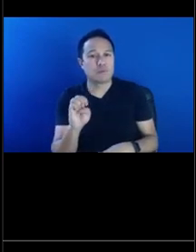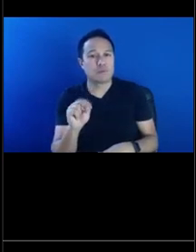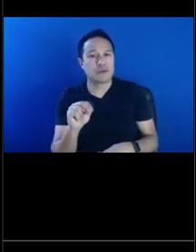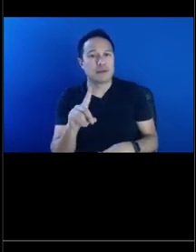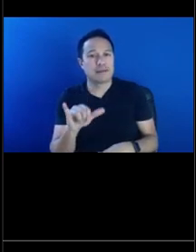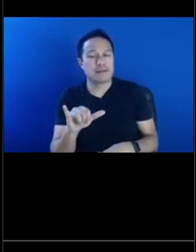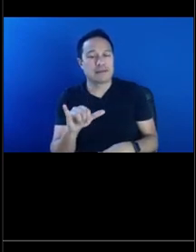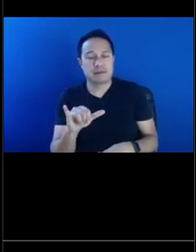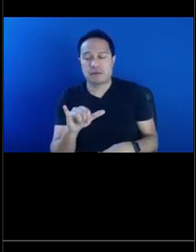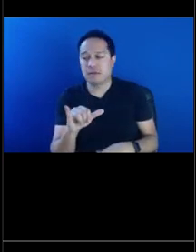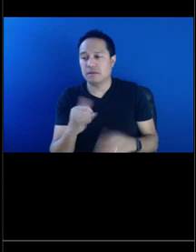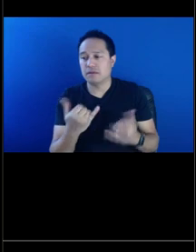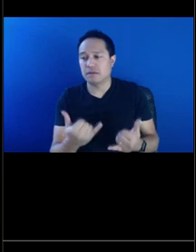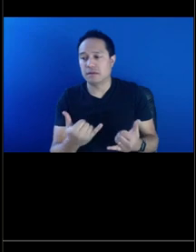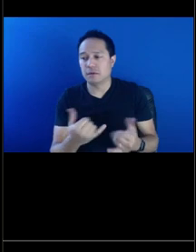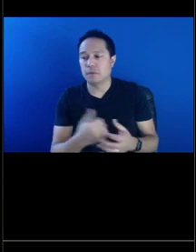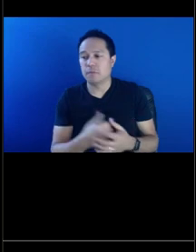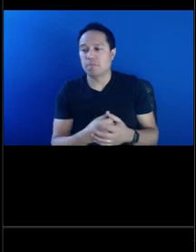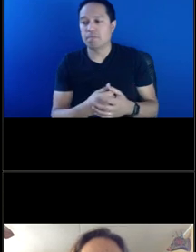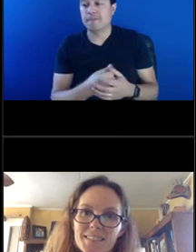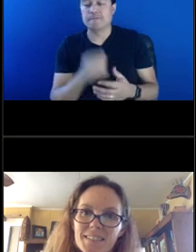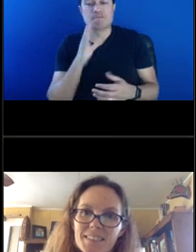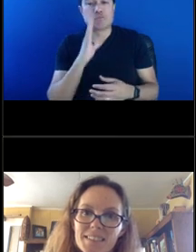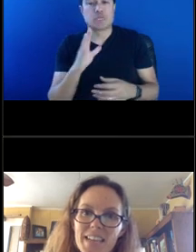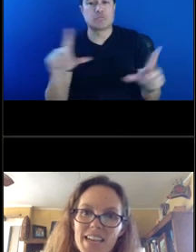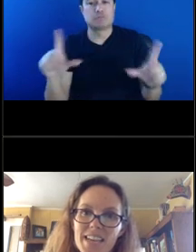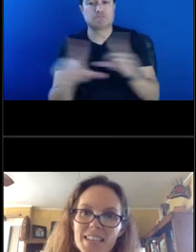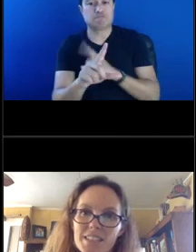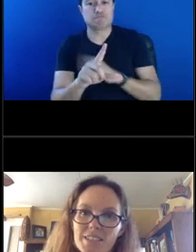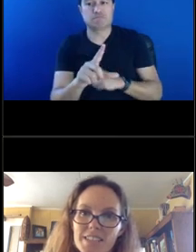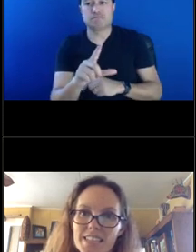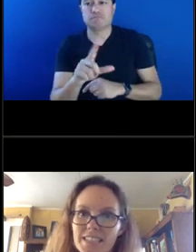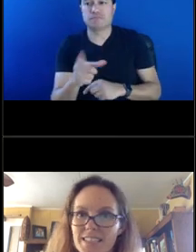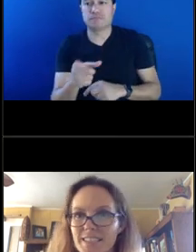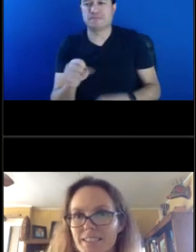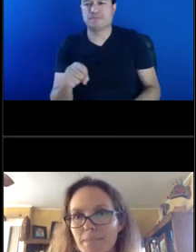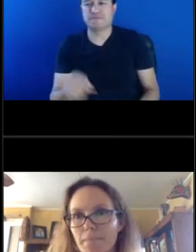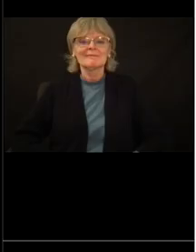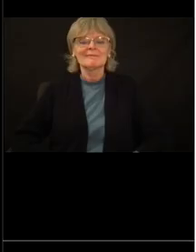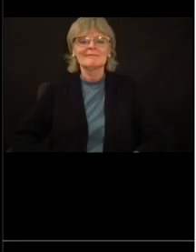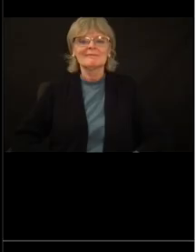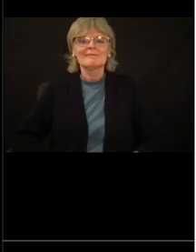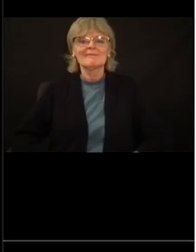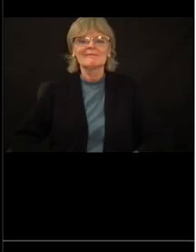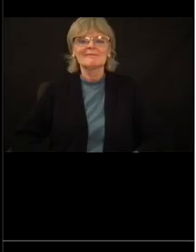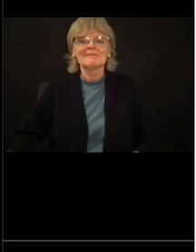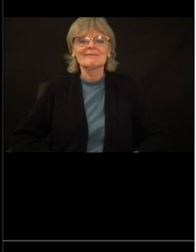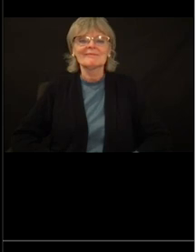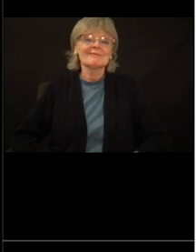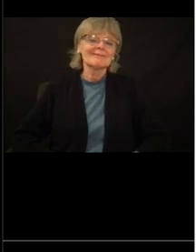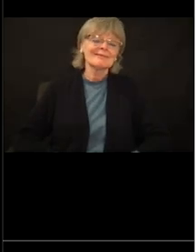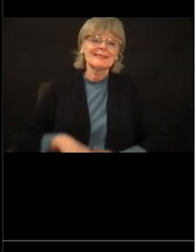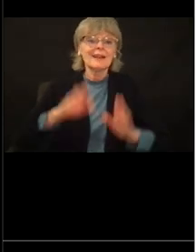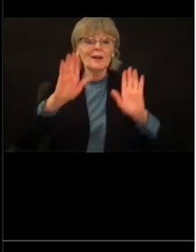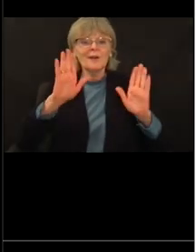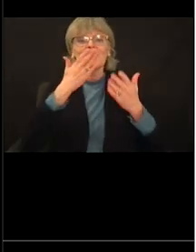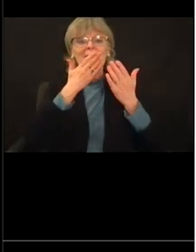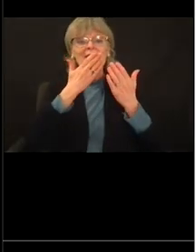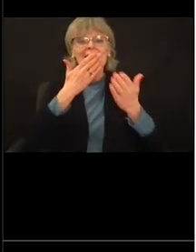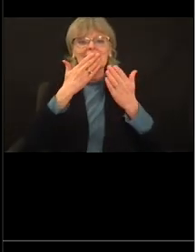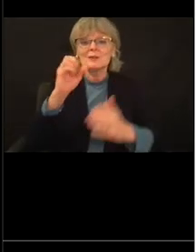going to make Wendy our presenter. Yeah, thank you so much, Stacy. All right. Thank you,